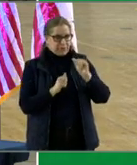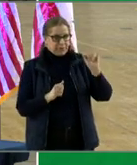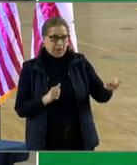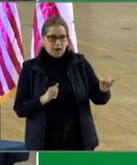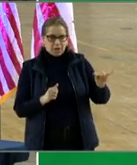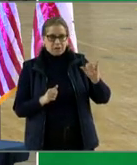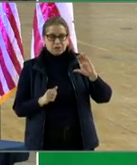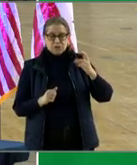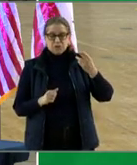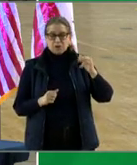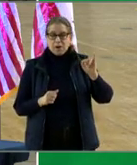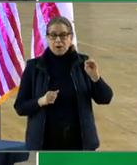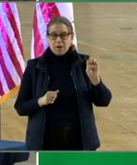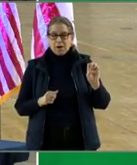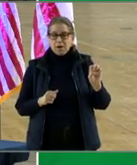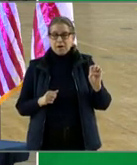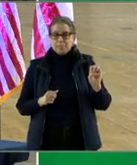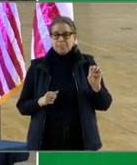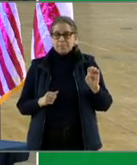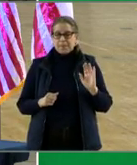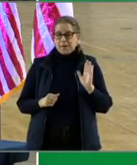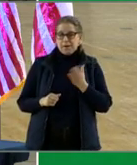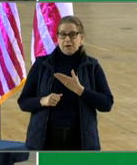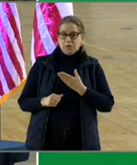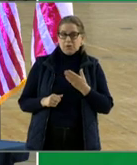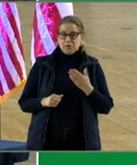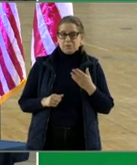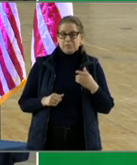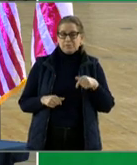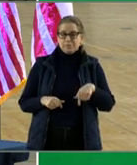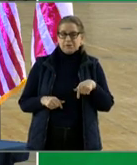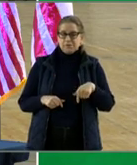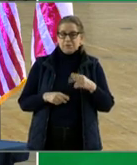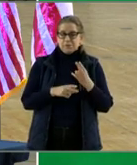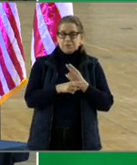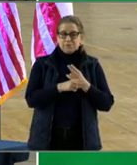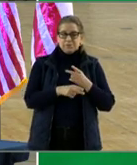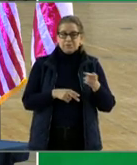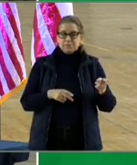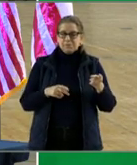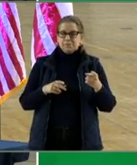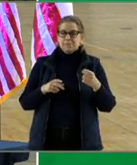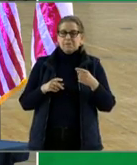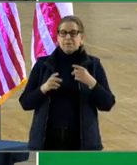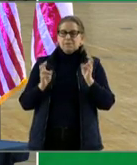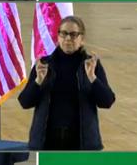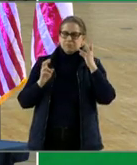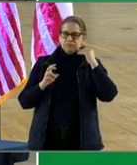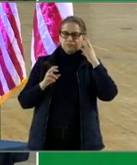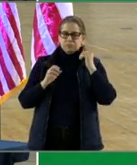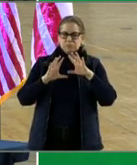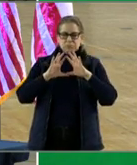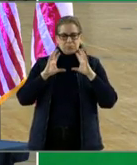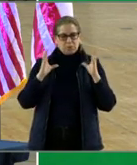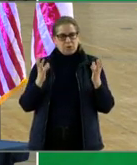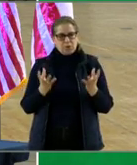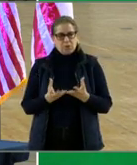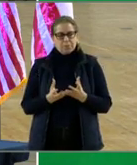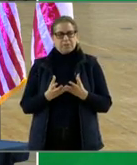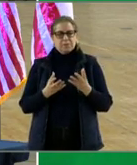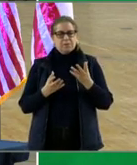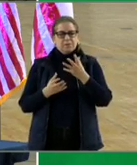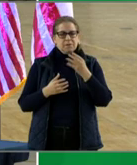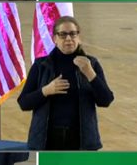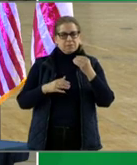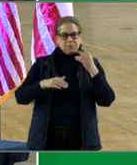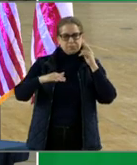have, and the data assumptions that we are using, and the real world experience that we are having here, predicts all the other variables to be very different